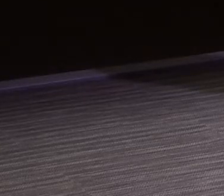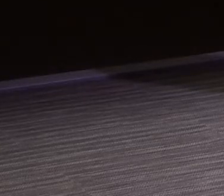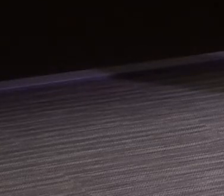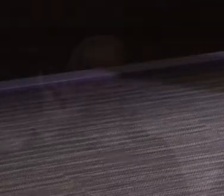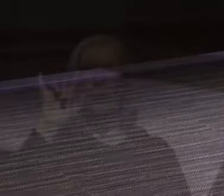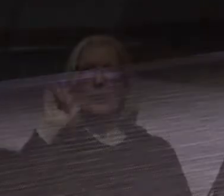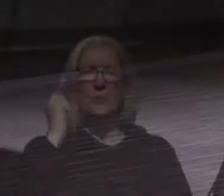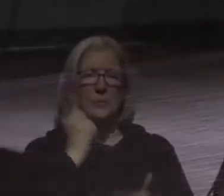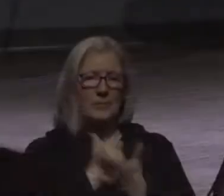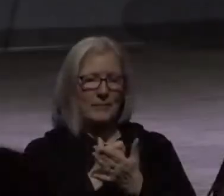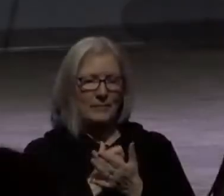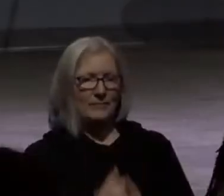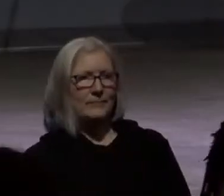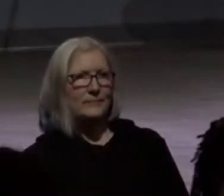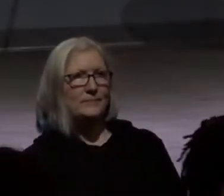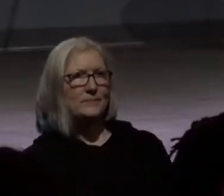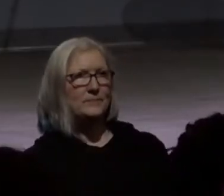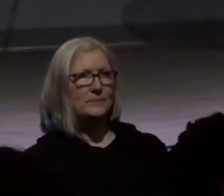Amen.